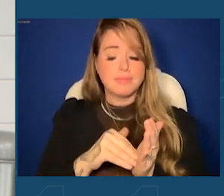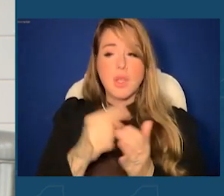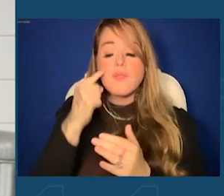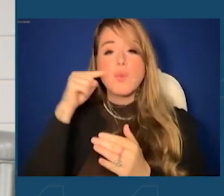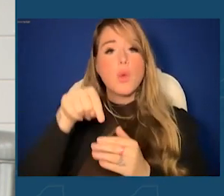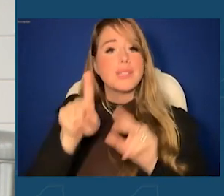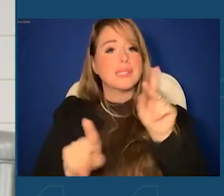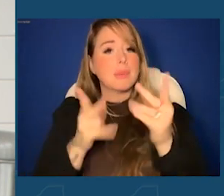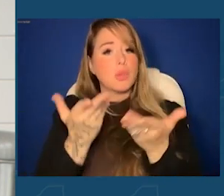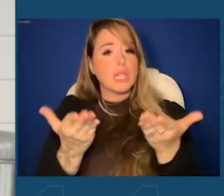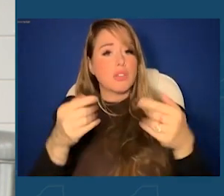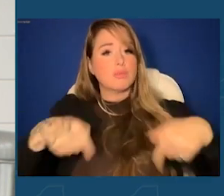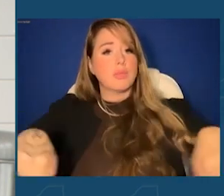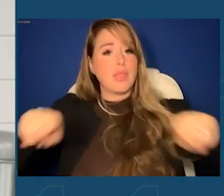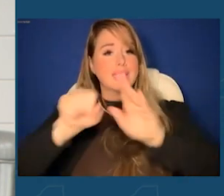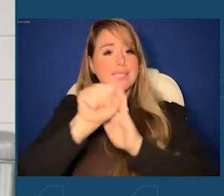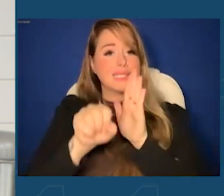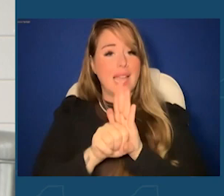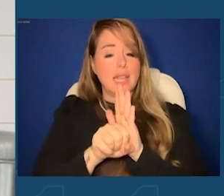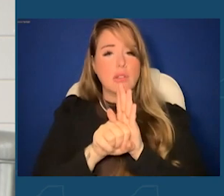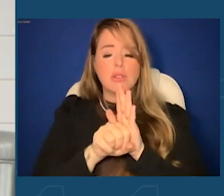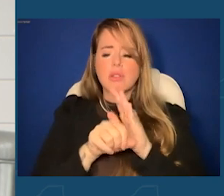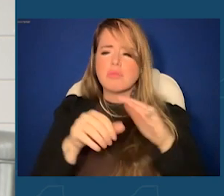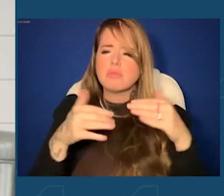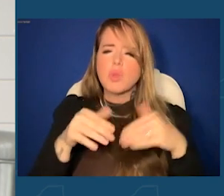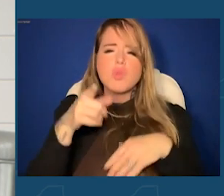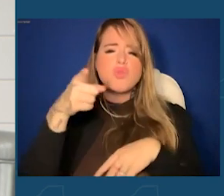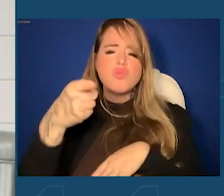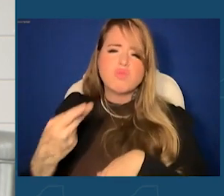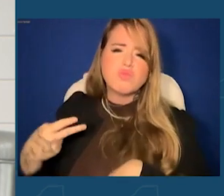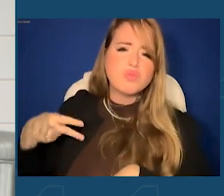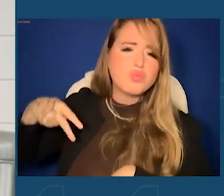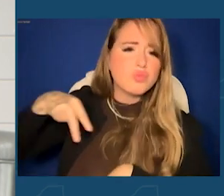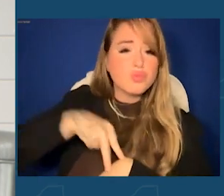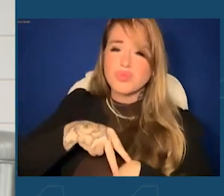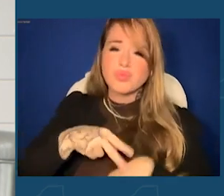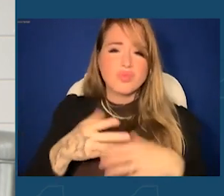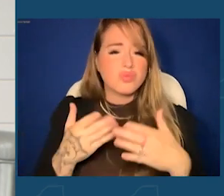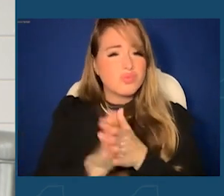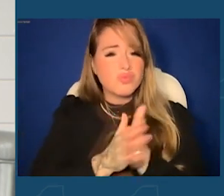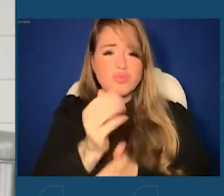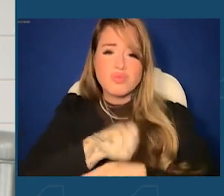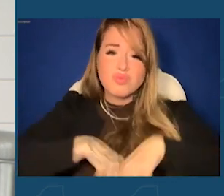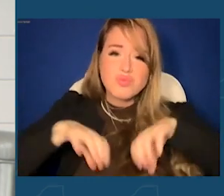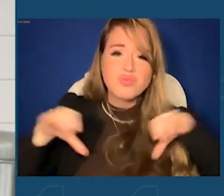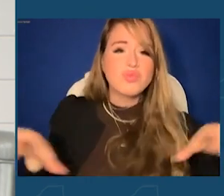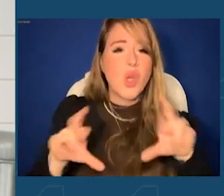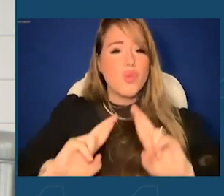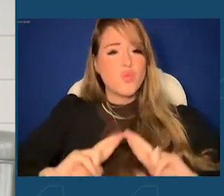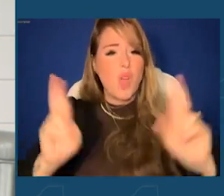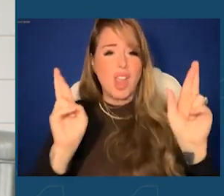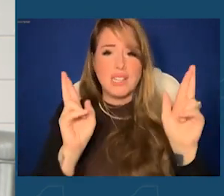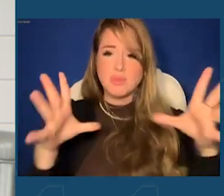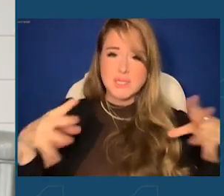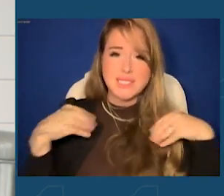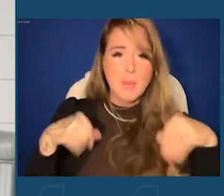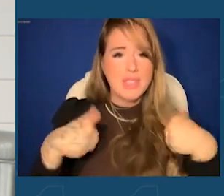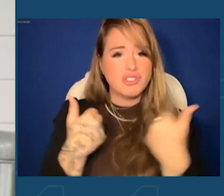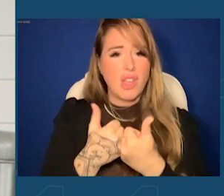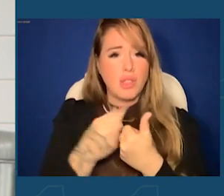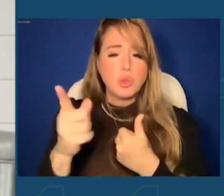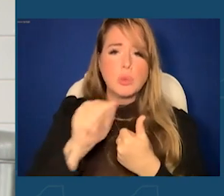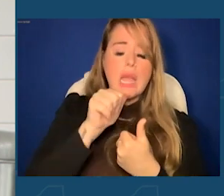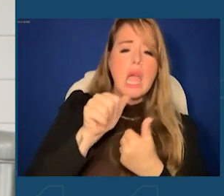state for the way you just stood up to this challenge, didn't run away, didn't shirk it, and said, let's figure this